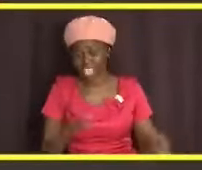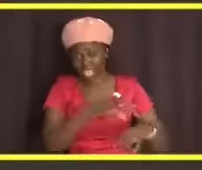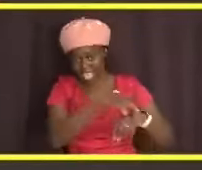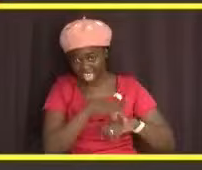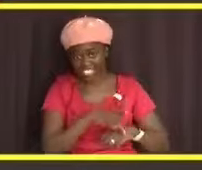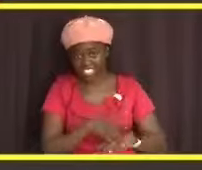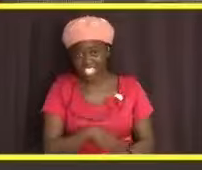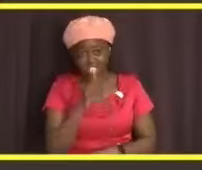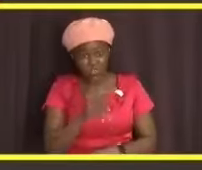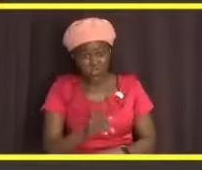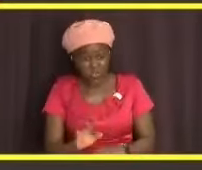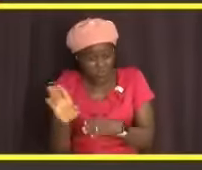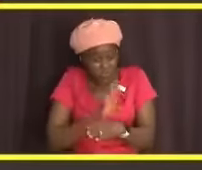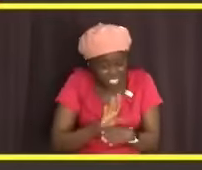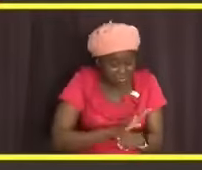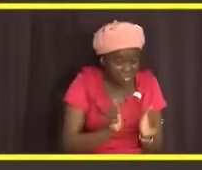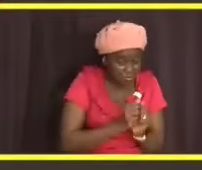minding your own business,